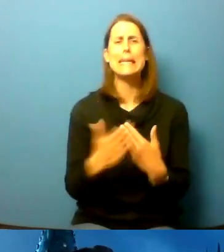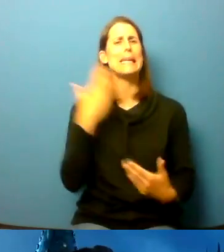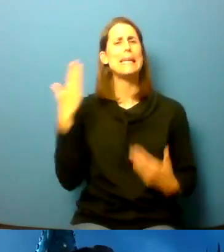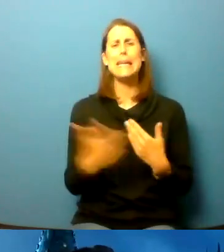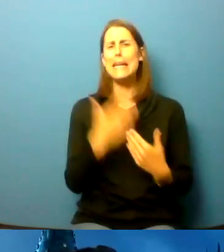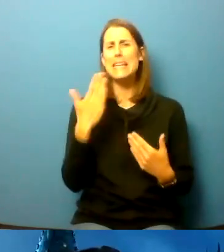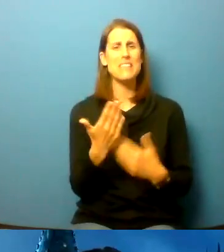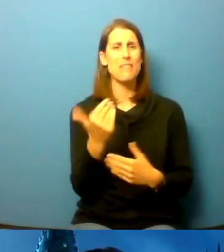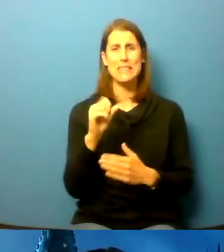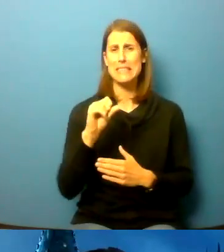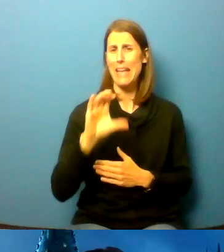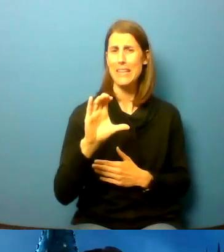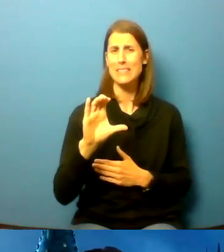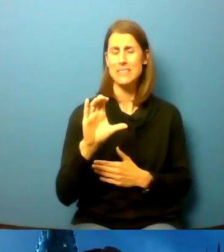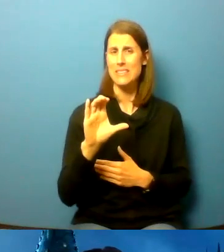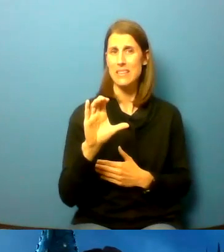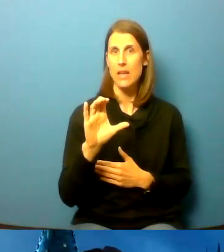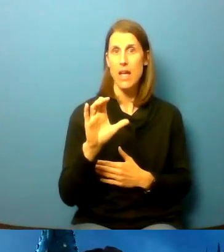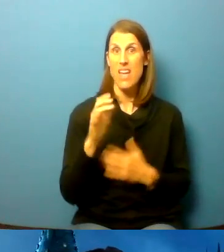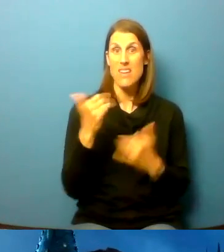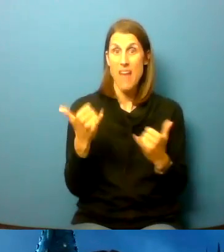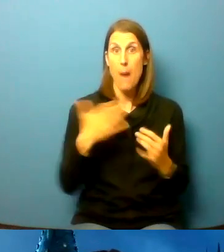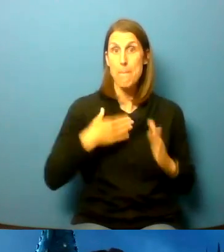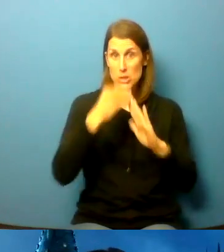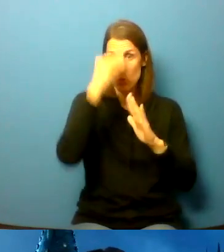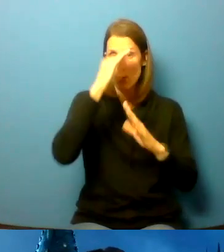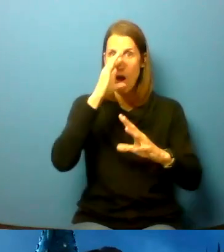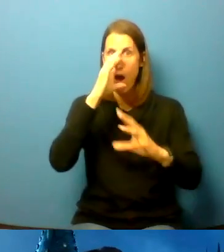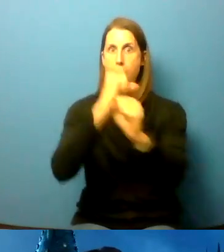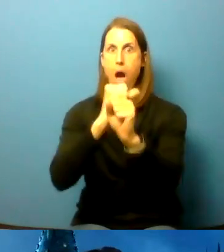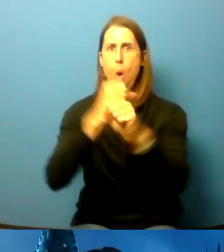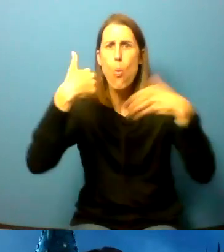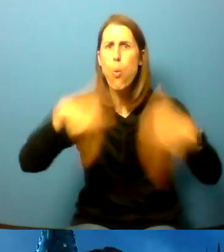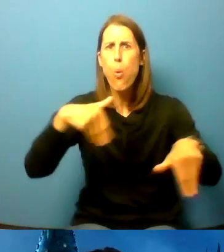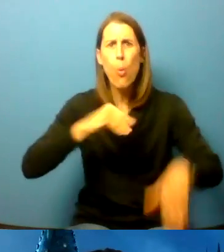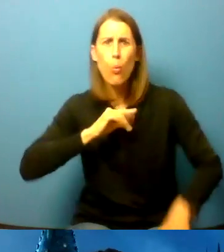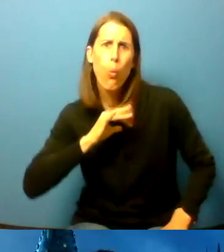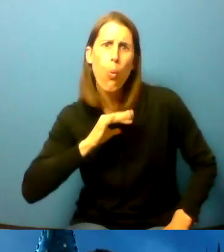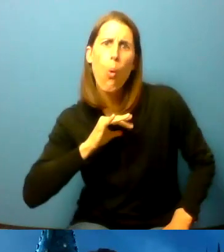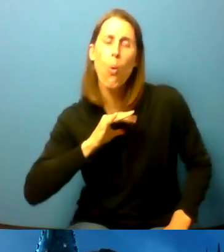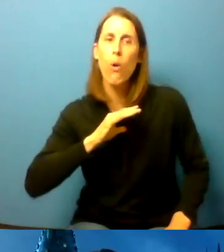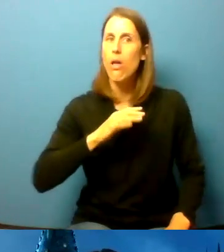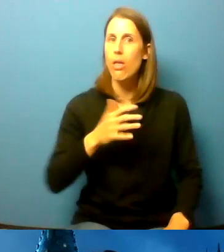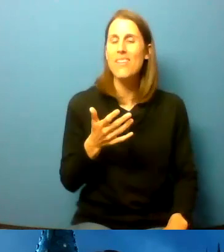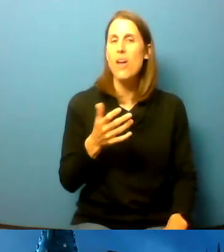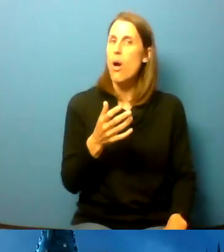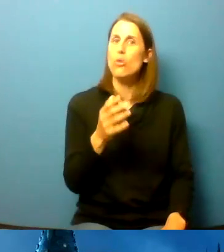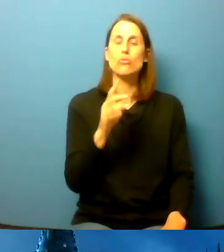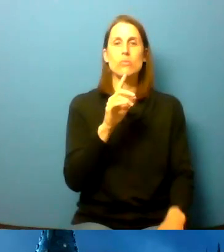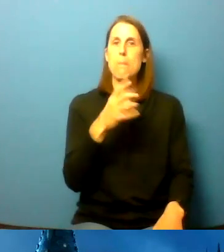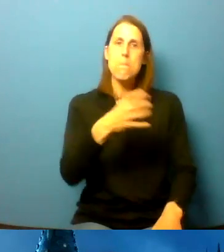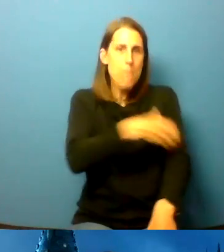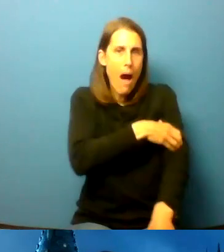15 seconds to do can bring the engagement level of your students up a huge amount. It's really